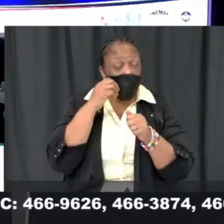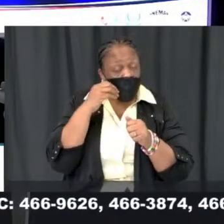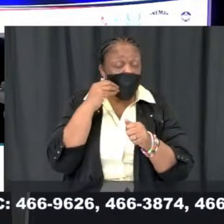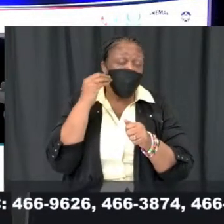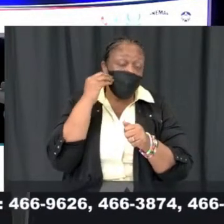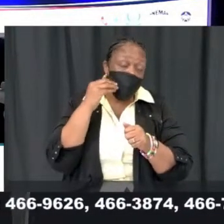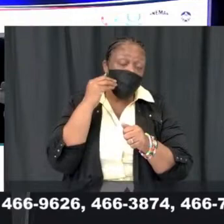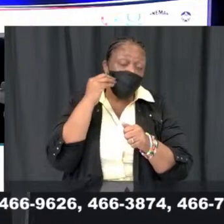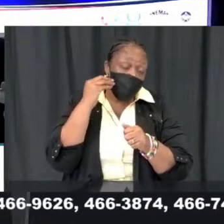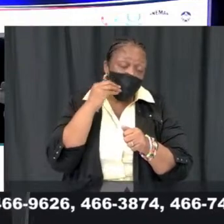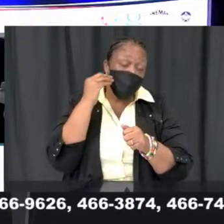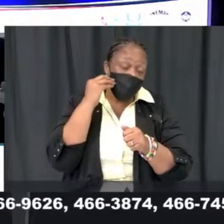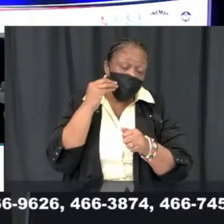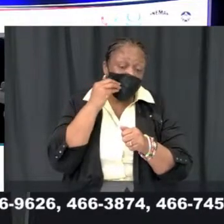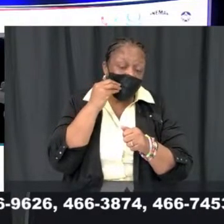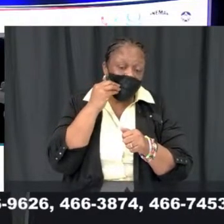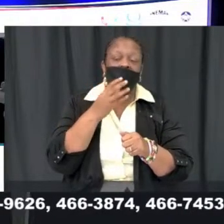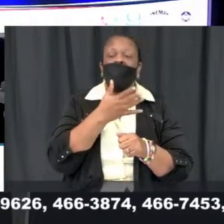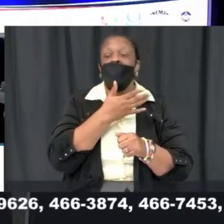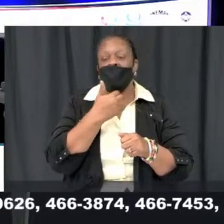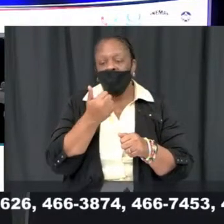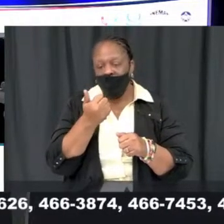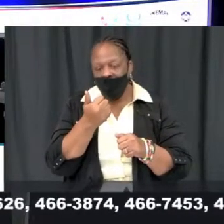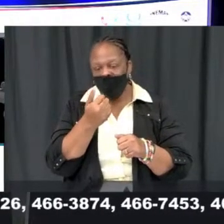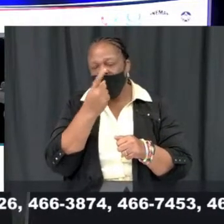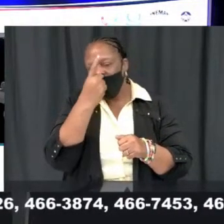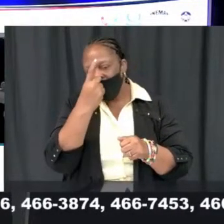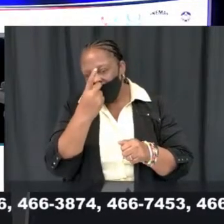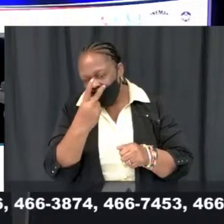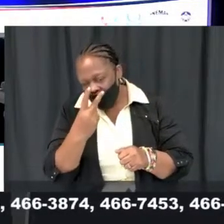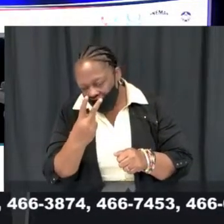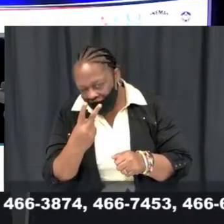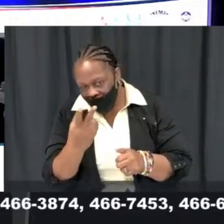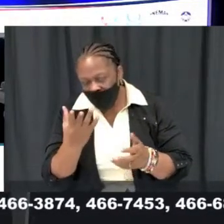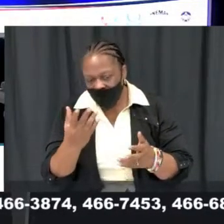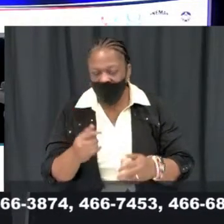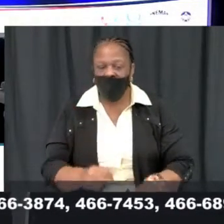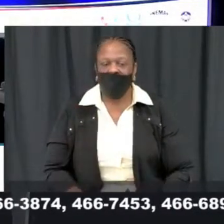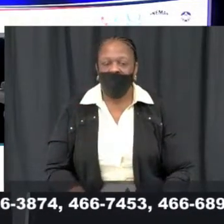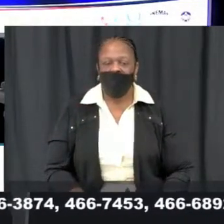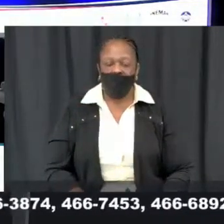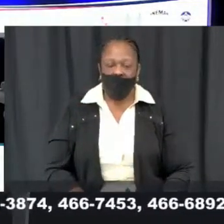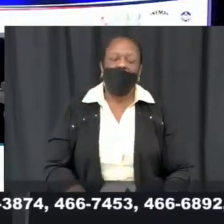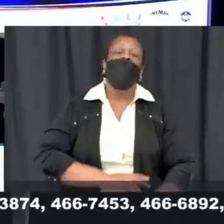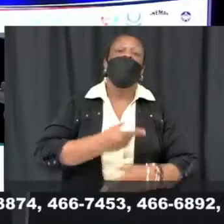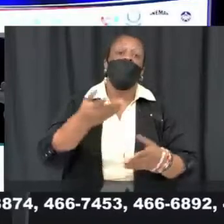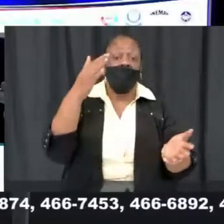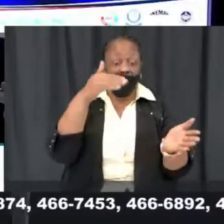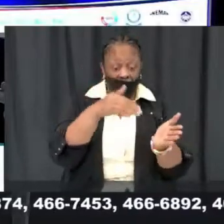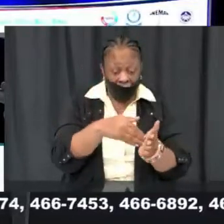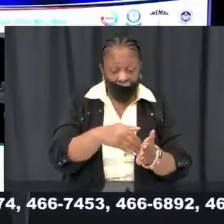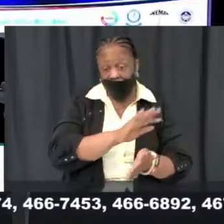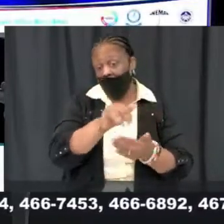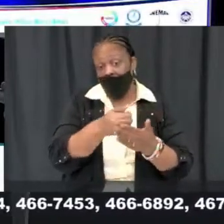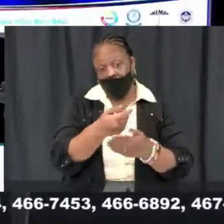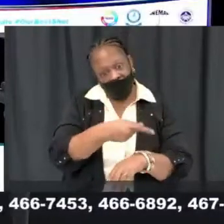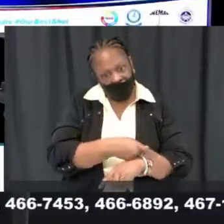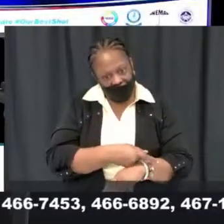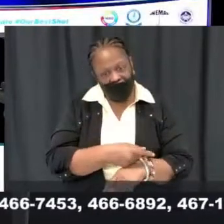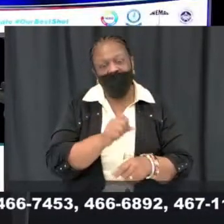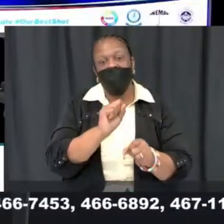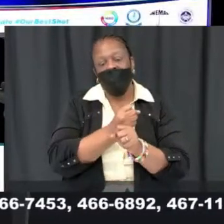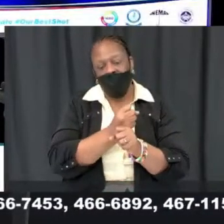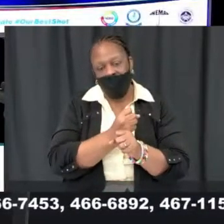partial curfews, and then we had to go through another 24-hour lockdown. Ladies and